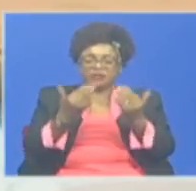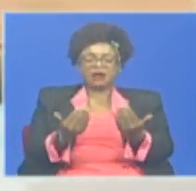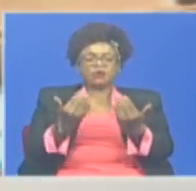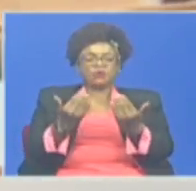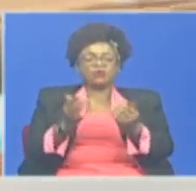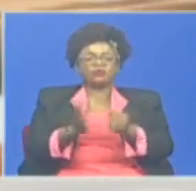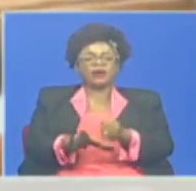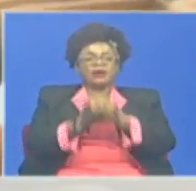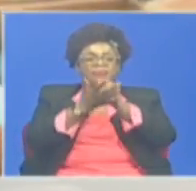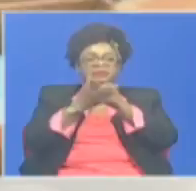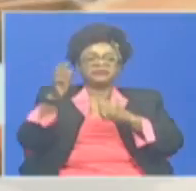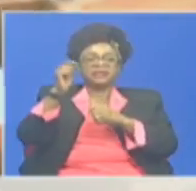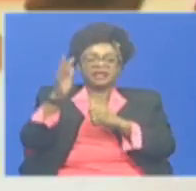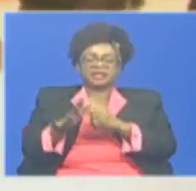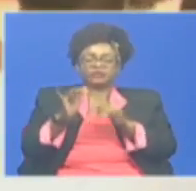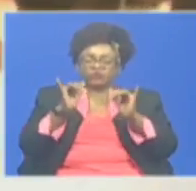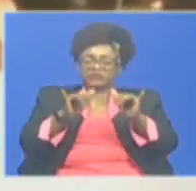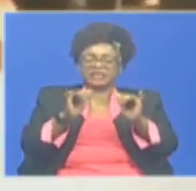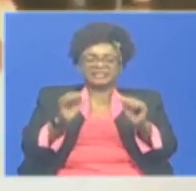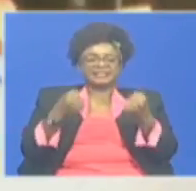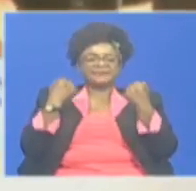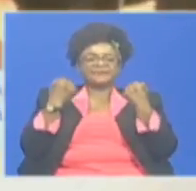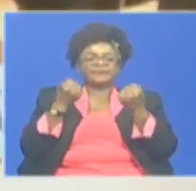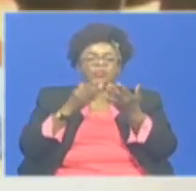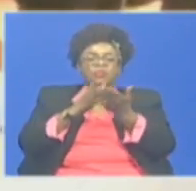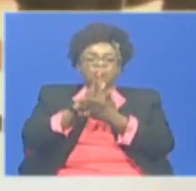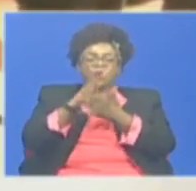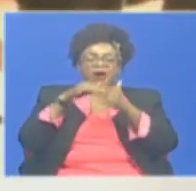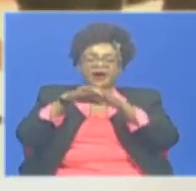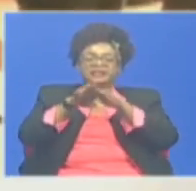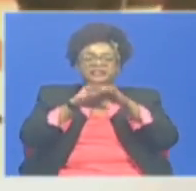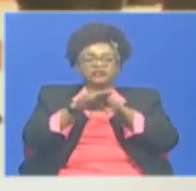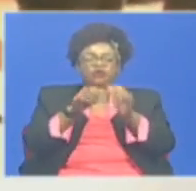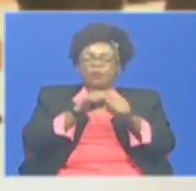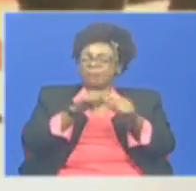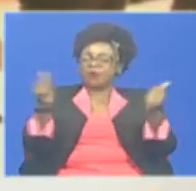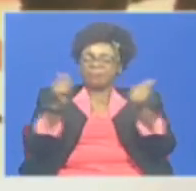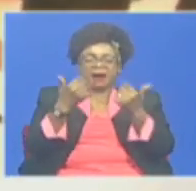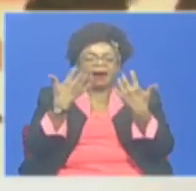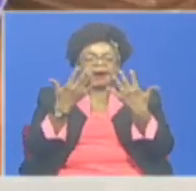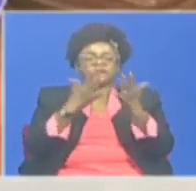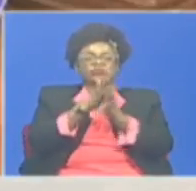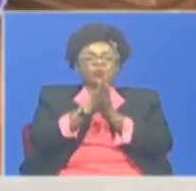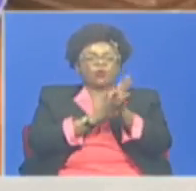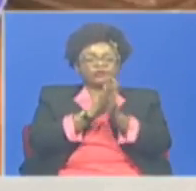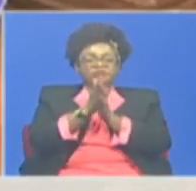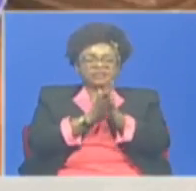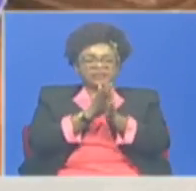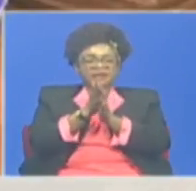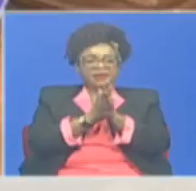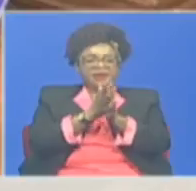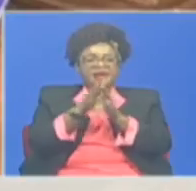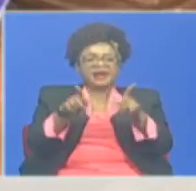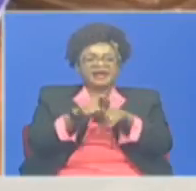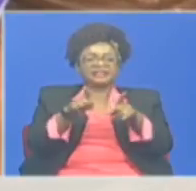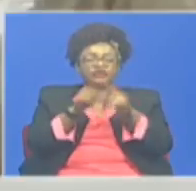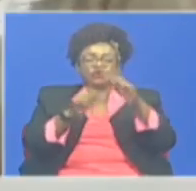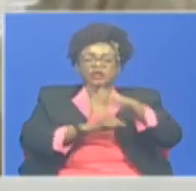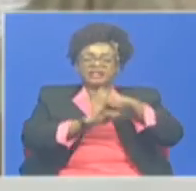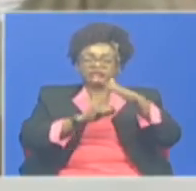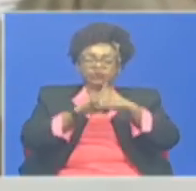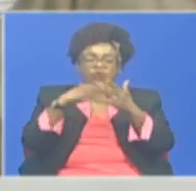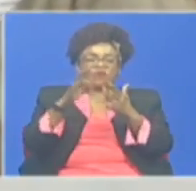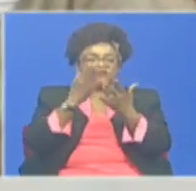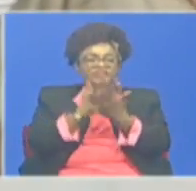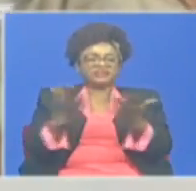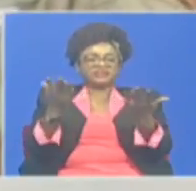helping Kenyans stay safe through access to proper hand washing and use of sanitizers, as well as donations of household goods